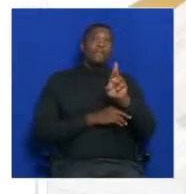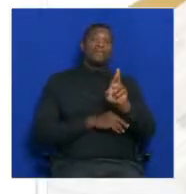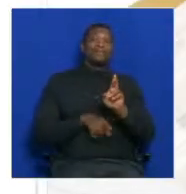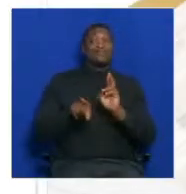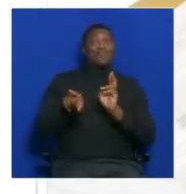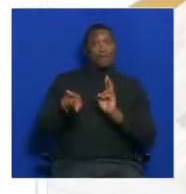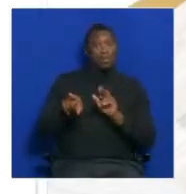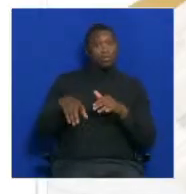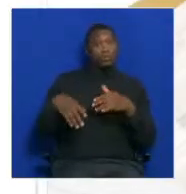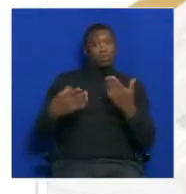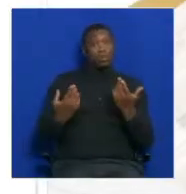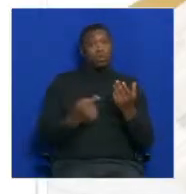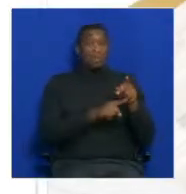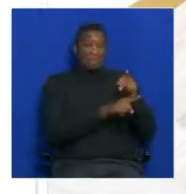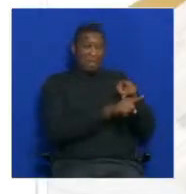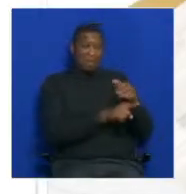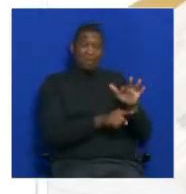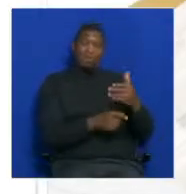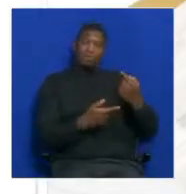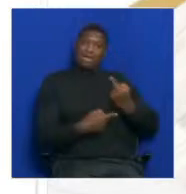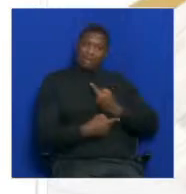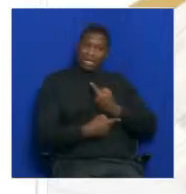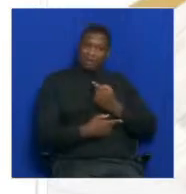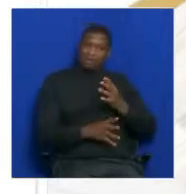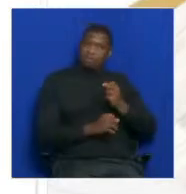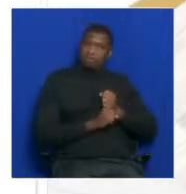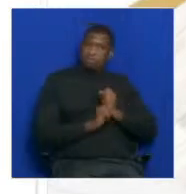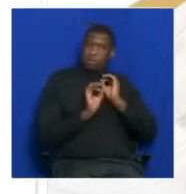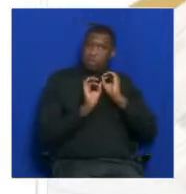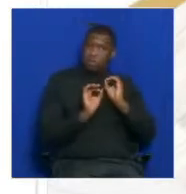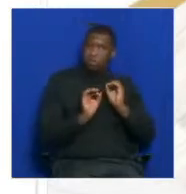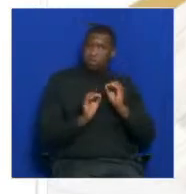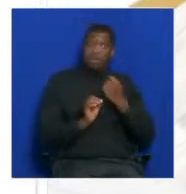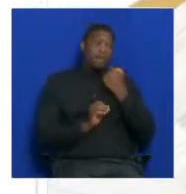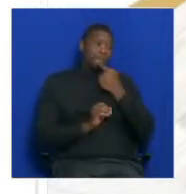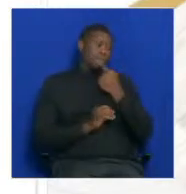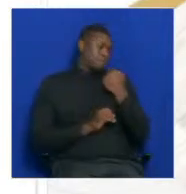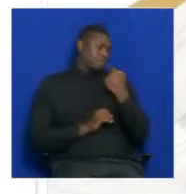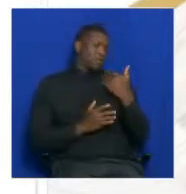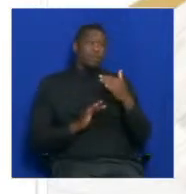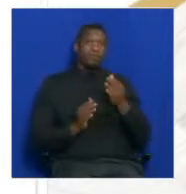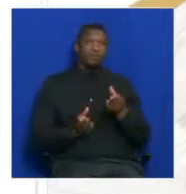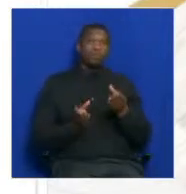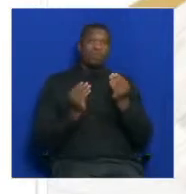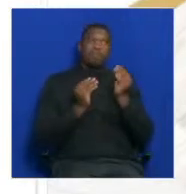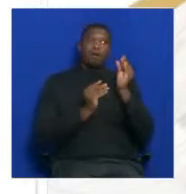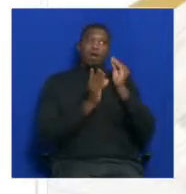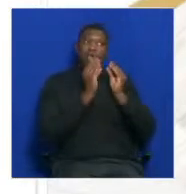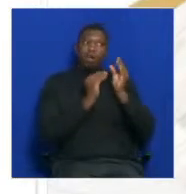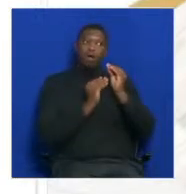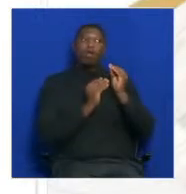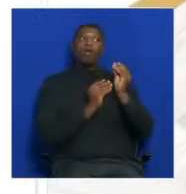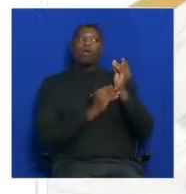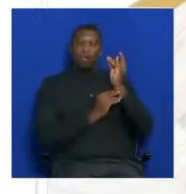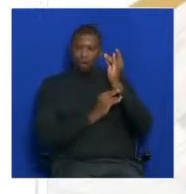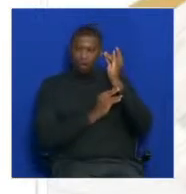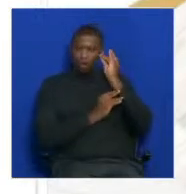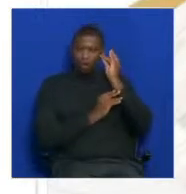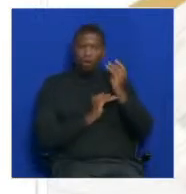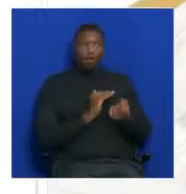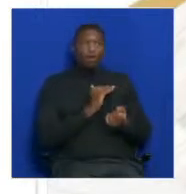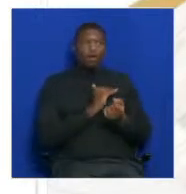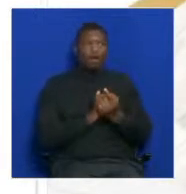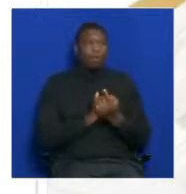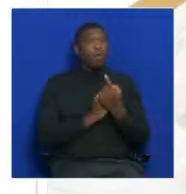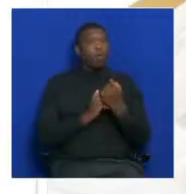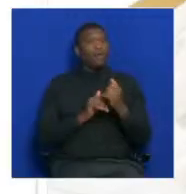obtained. I recently learned a further step that I regard as irregular.